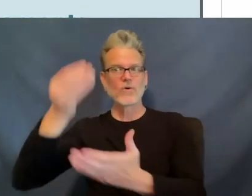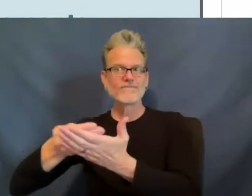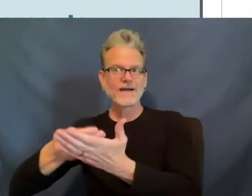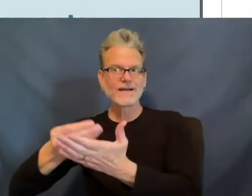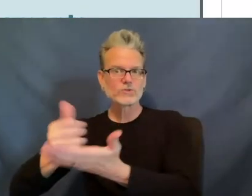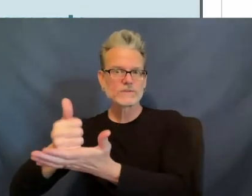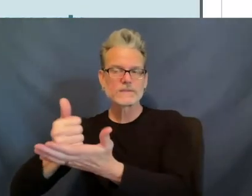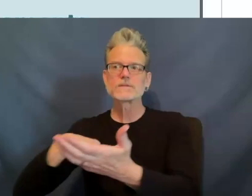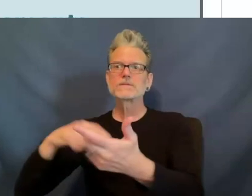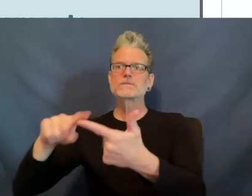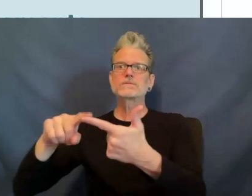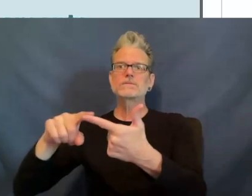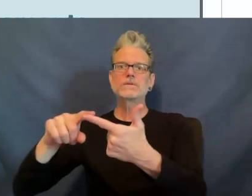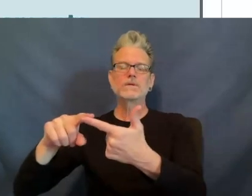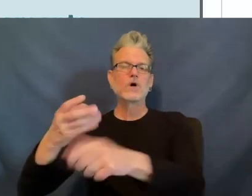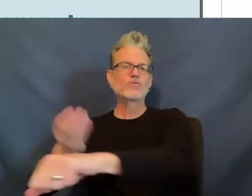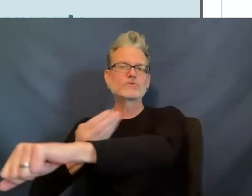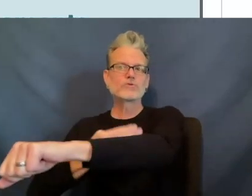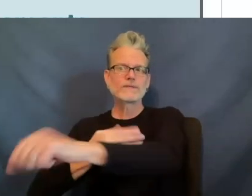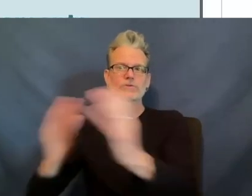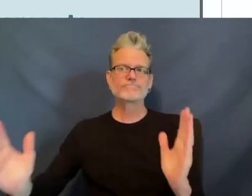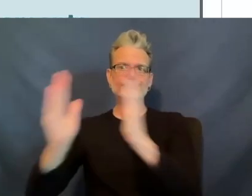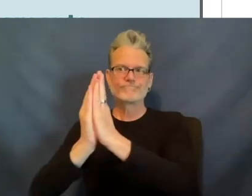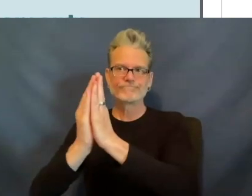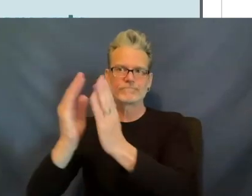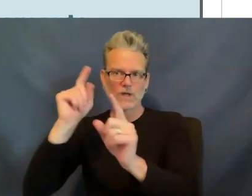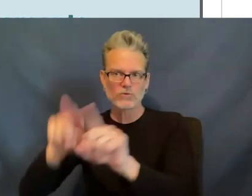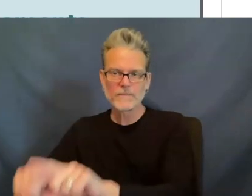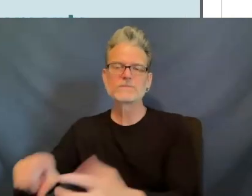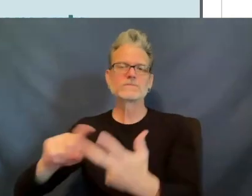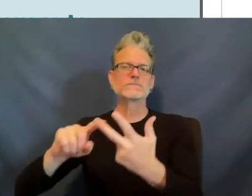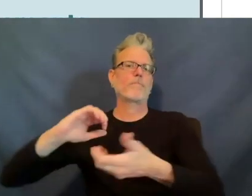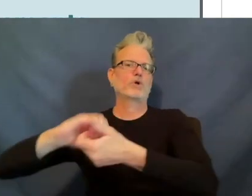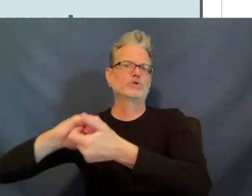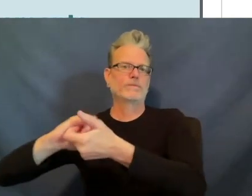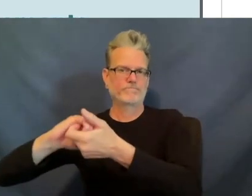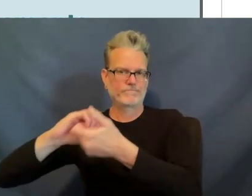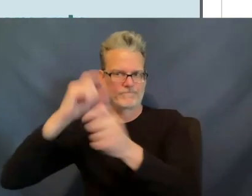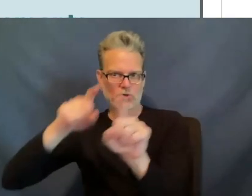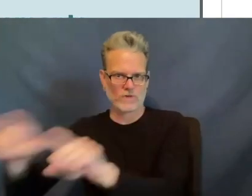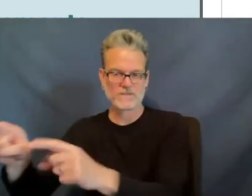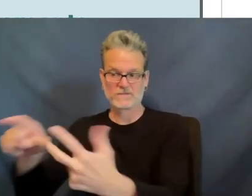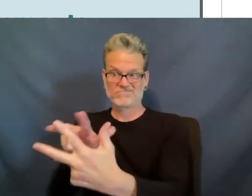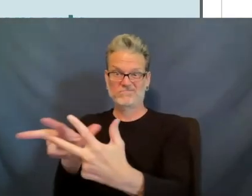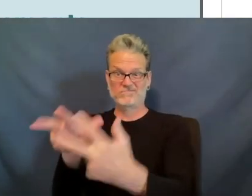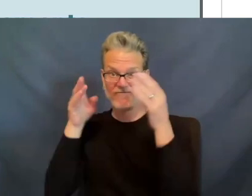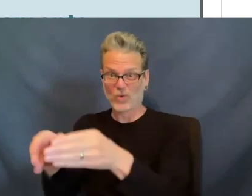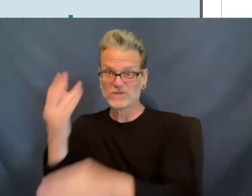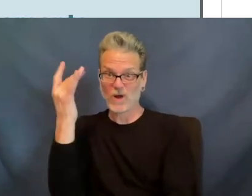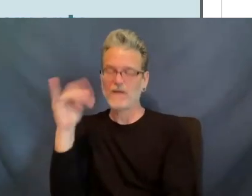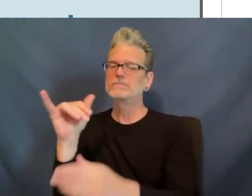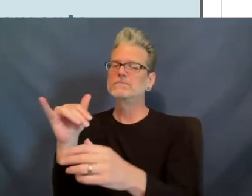assistance, restoration agreements, and partnership agreements. These are our focus because they're the most utilized for